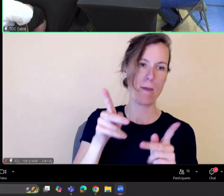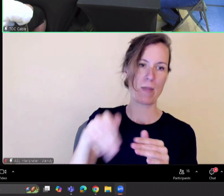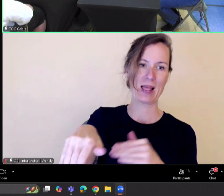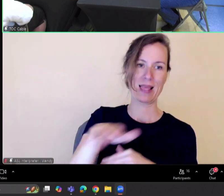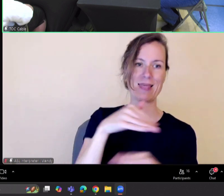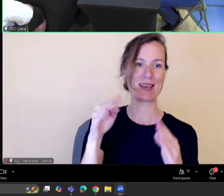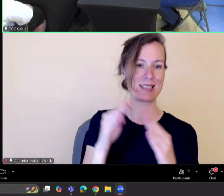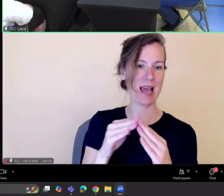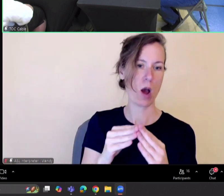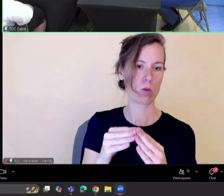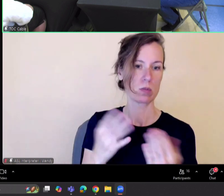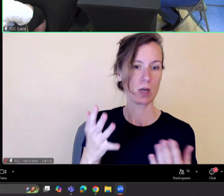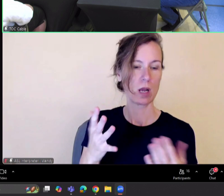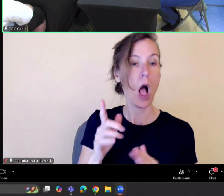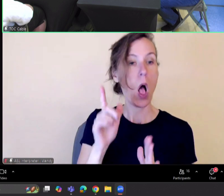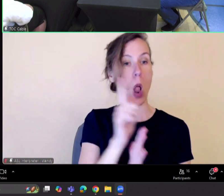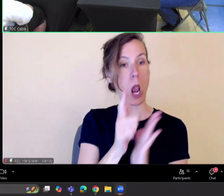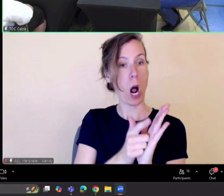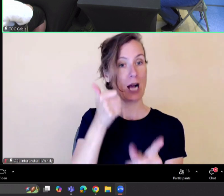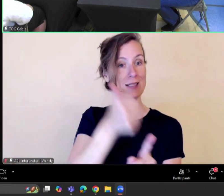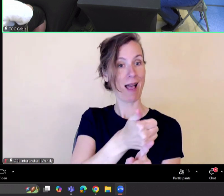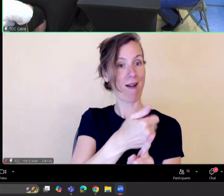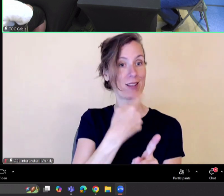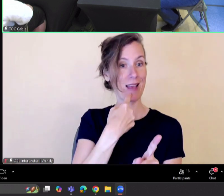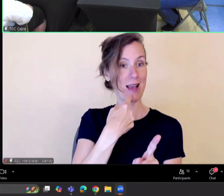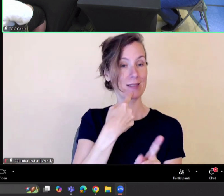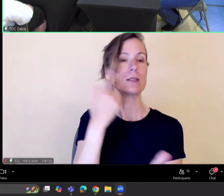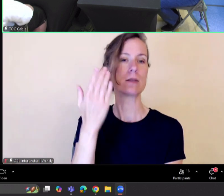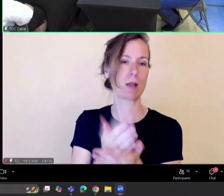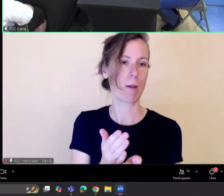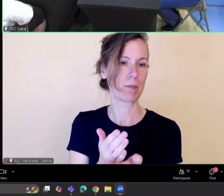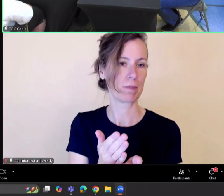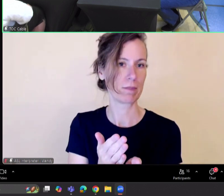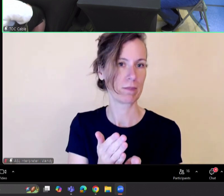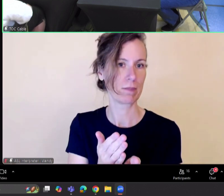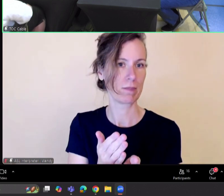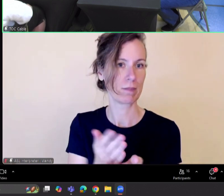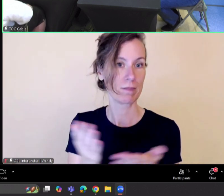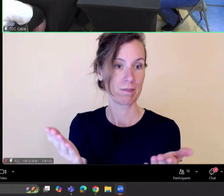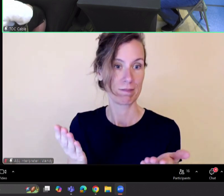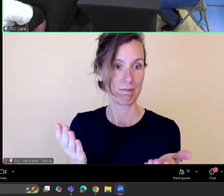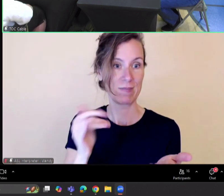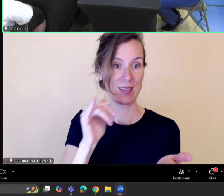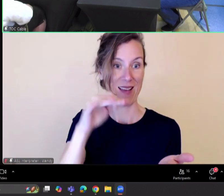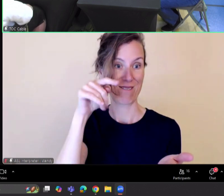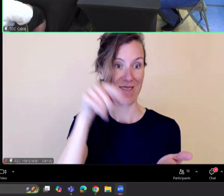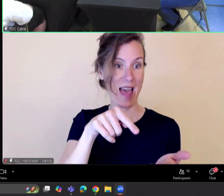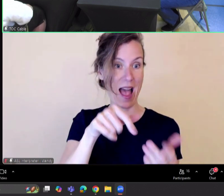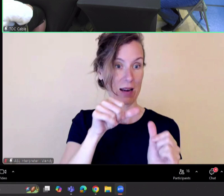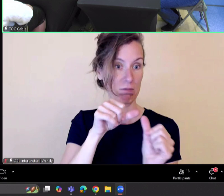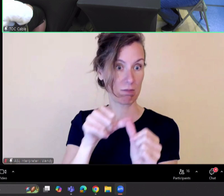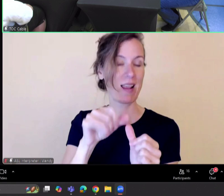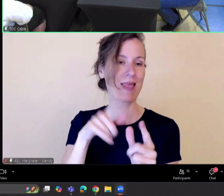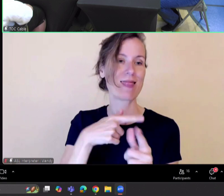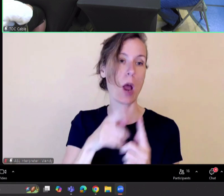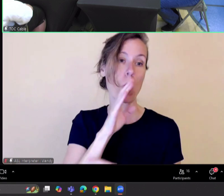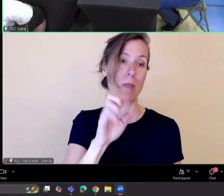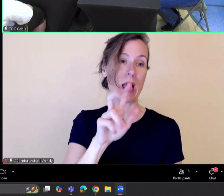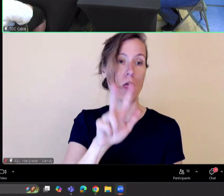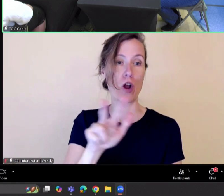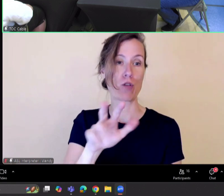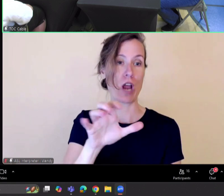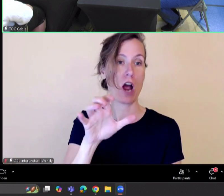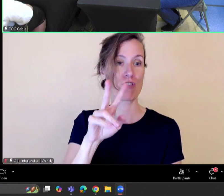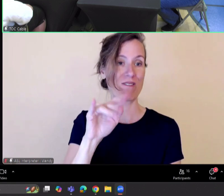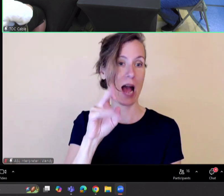right? So in that case, if you wanted to go that route, then there'd be 3,300 violations a day and that many